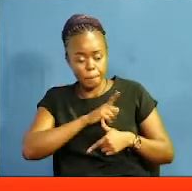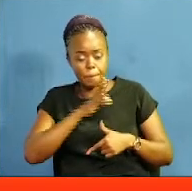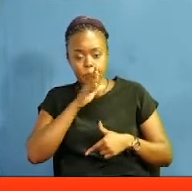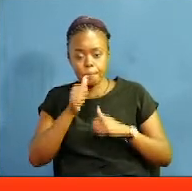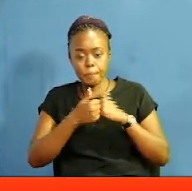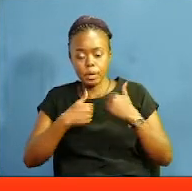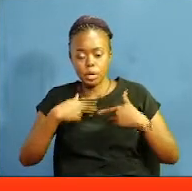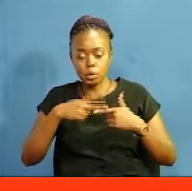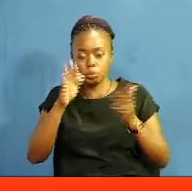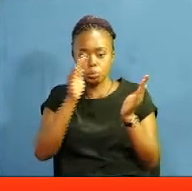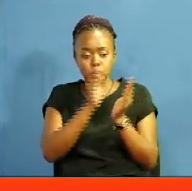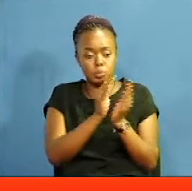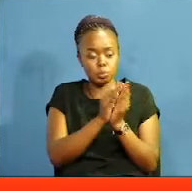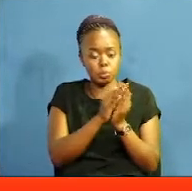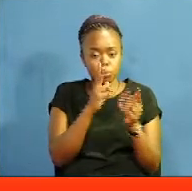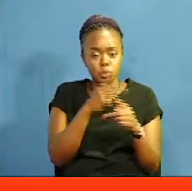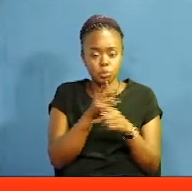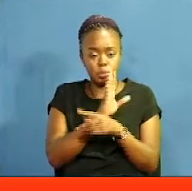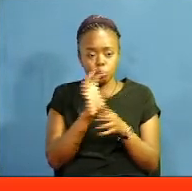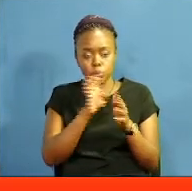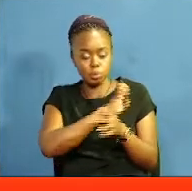by European central banks in terms of